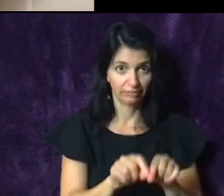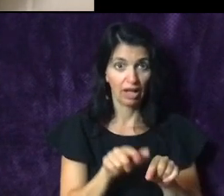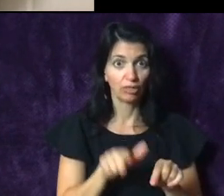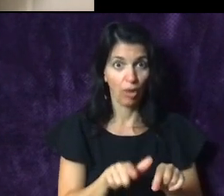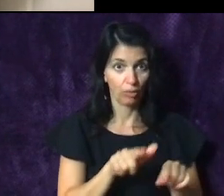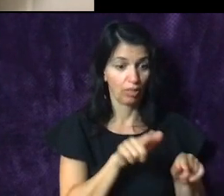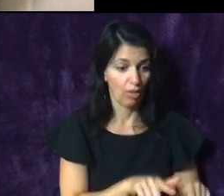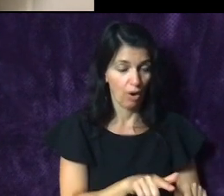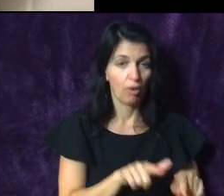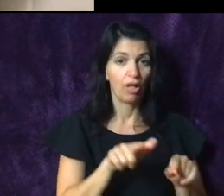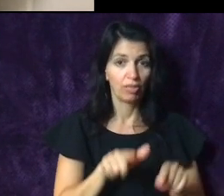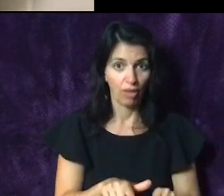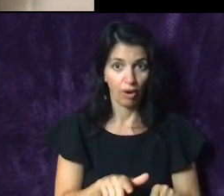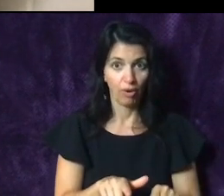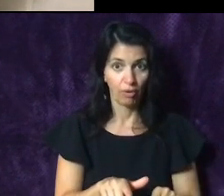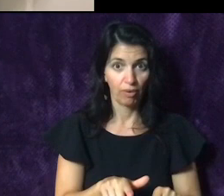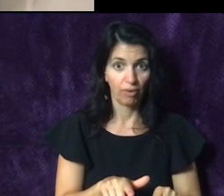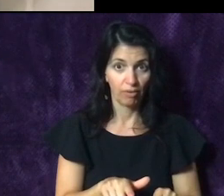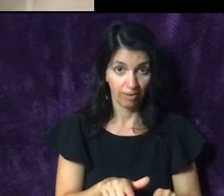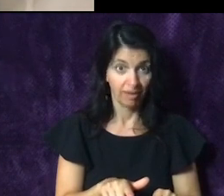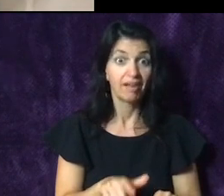note. What's this one?